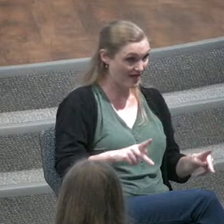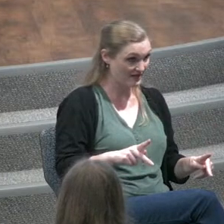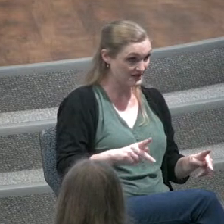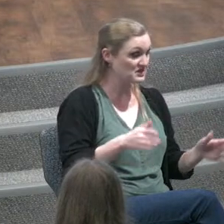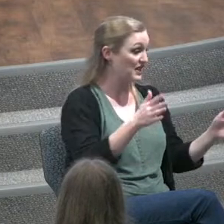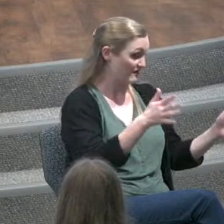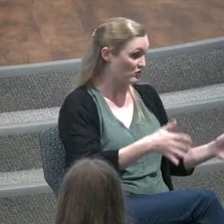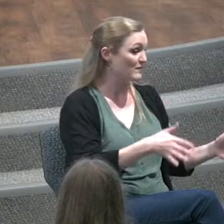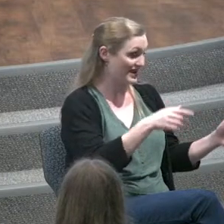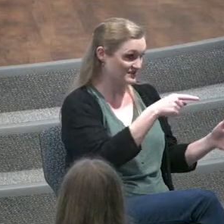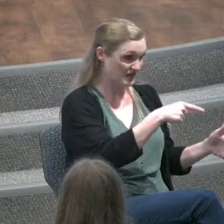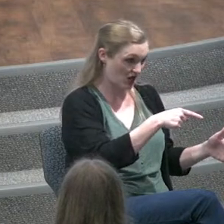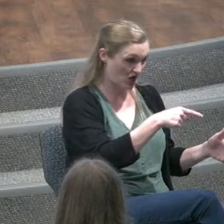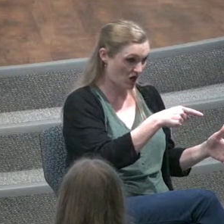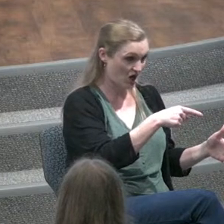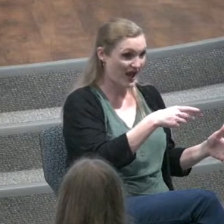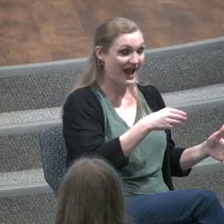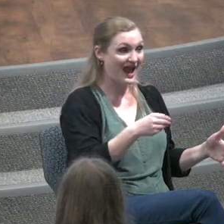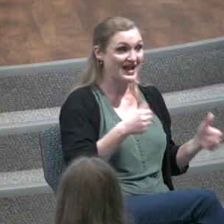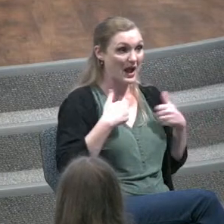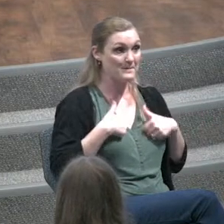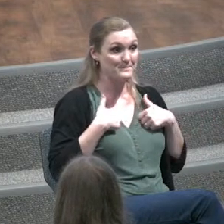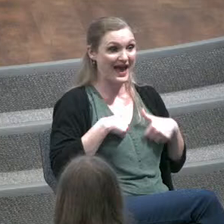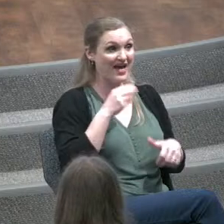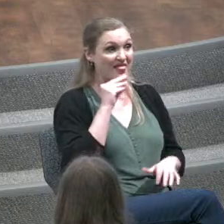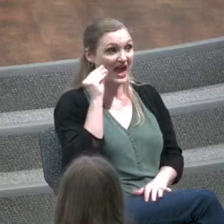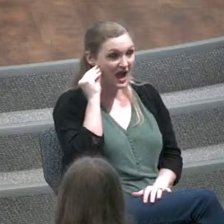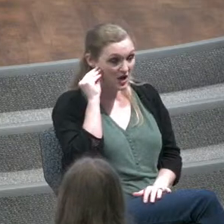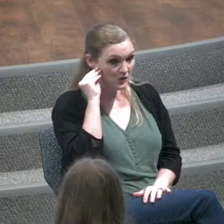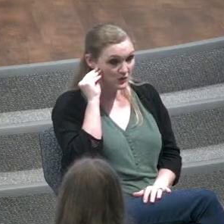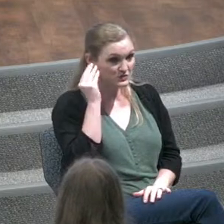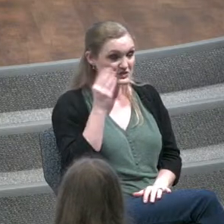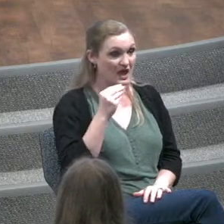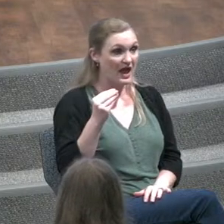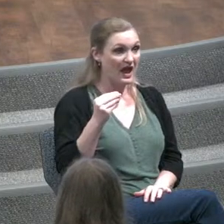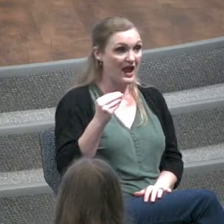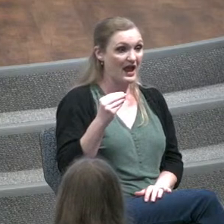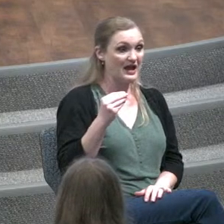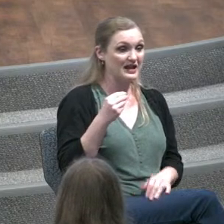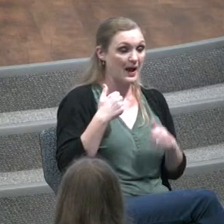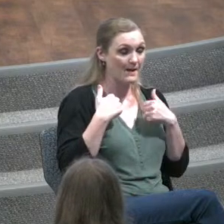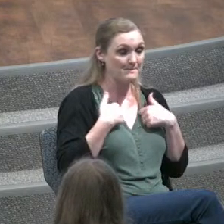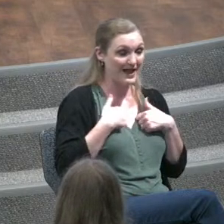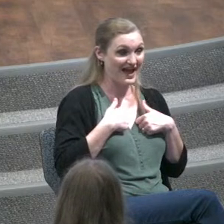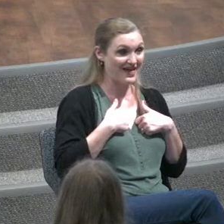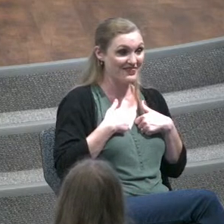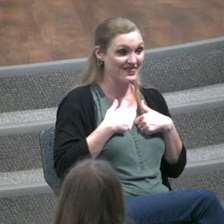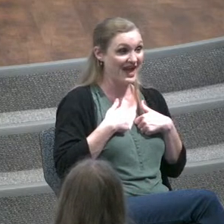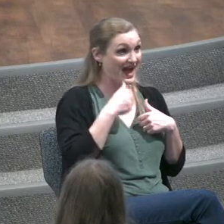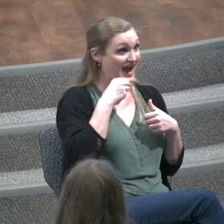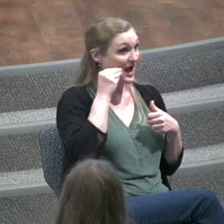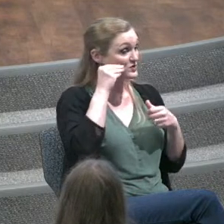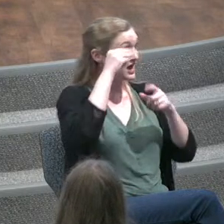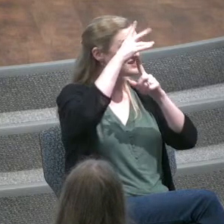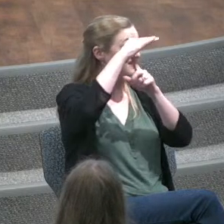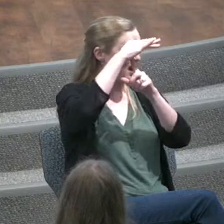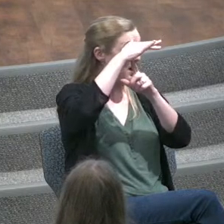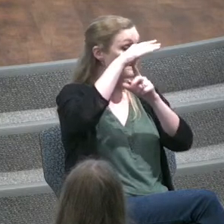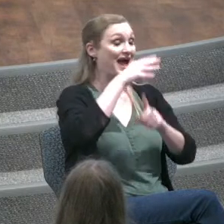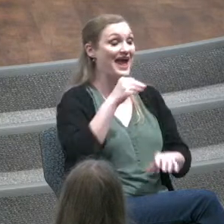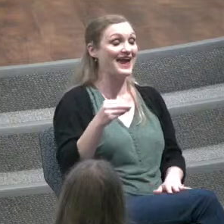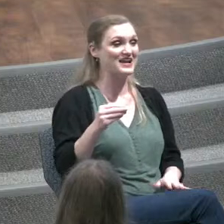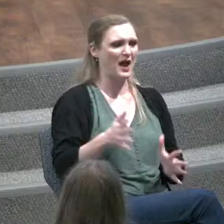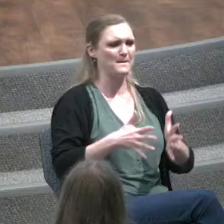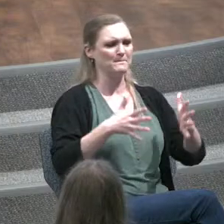the remains of a palace. There's the remains of a bathhouse. There's also a bathhouse up on top. There's the remains of a bathhouse